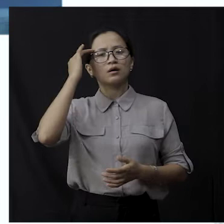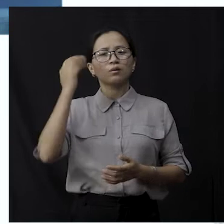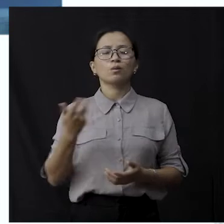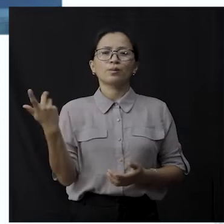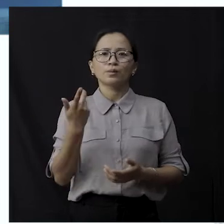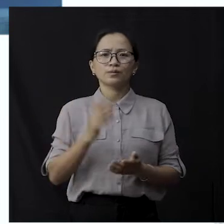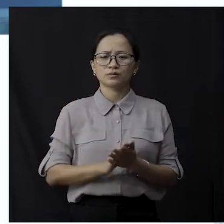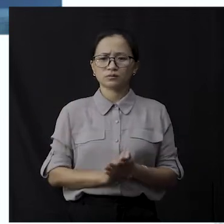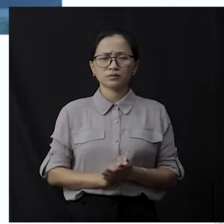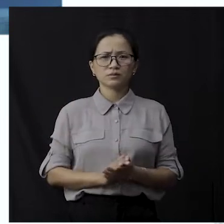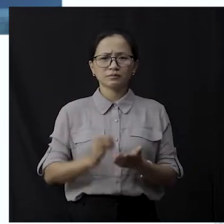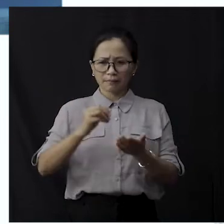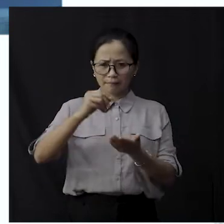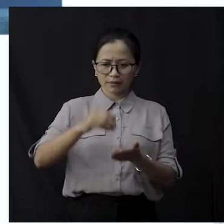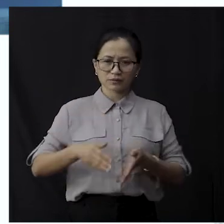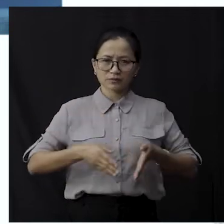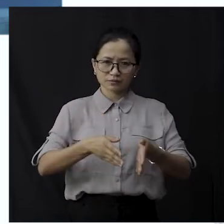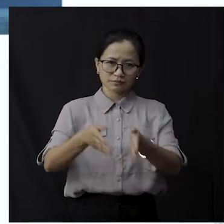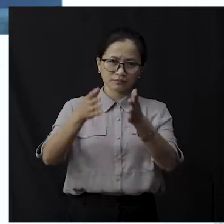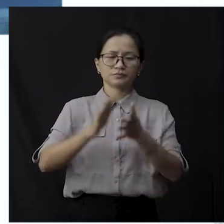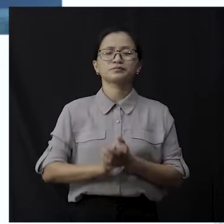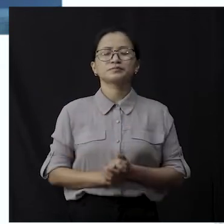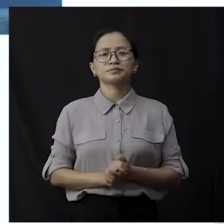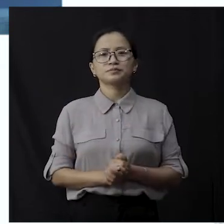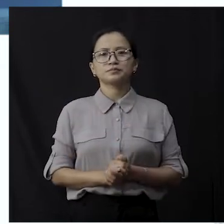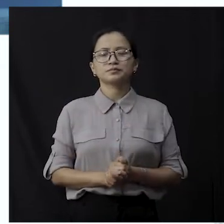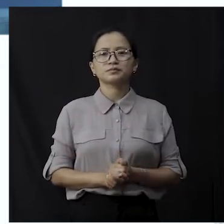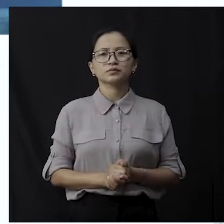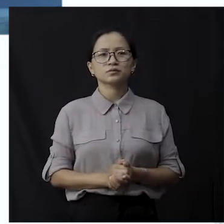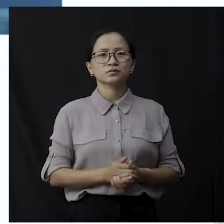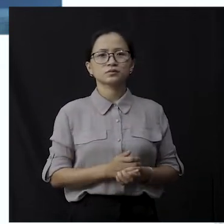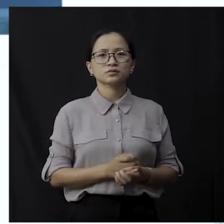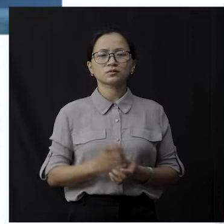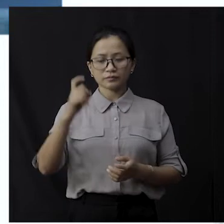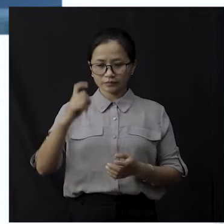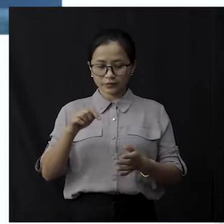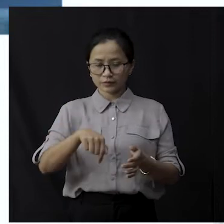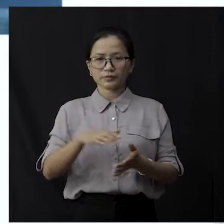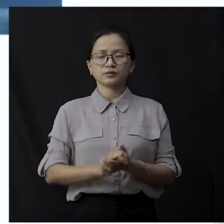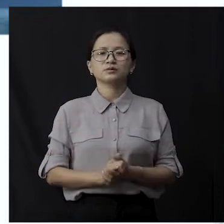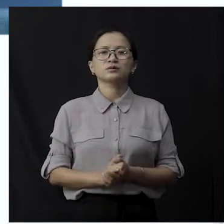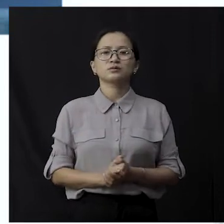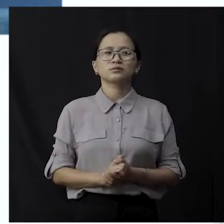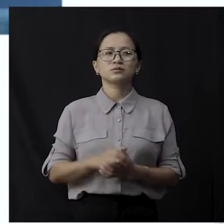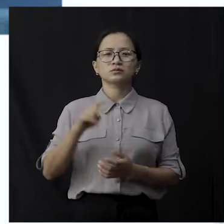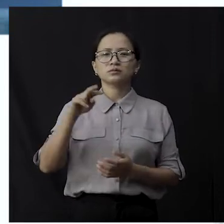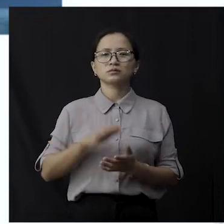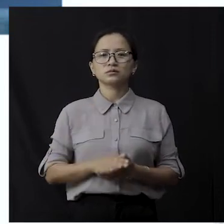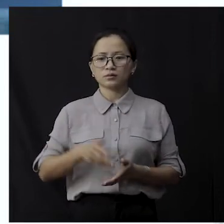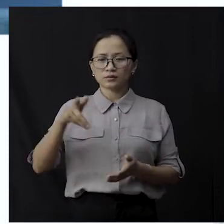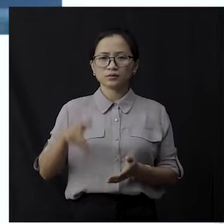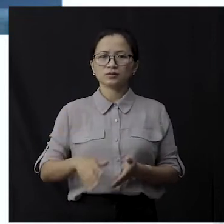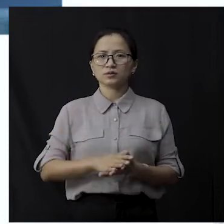what does this melting means? So this melting means it